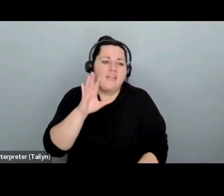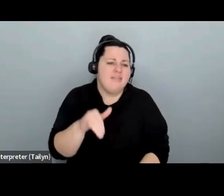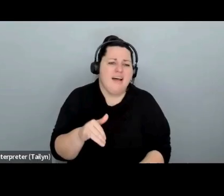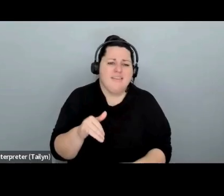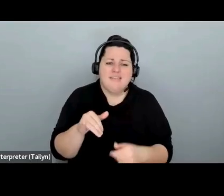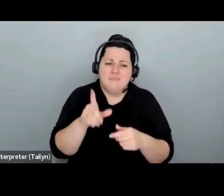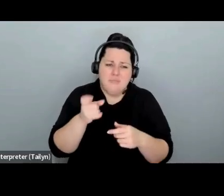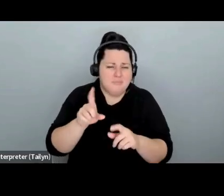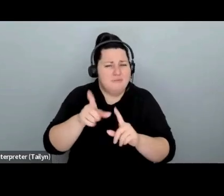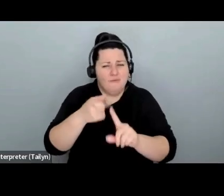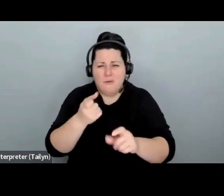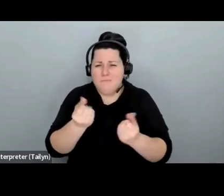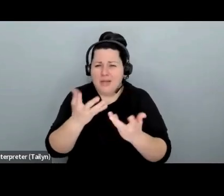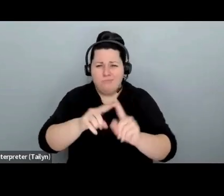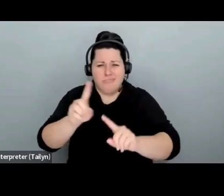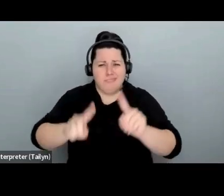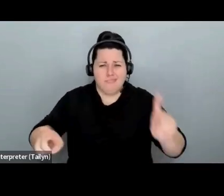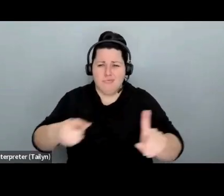of sources.